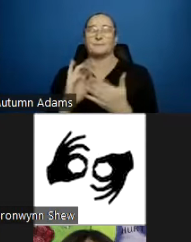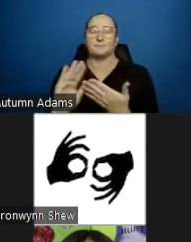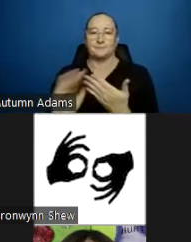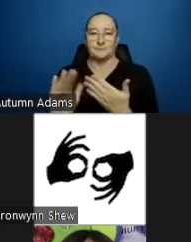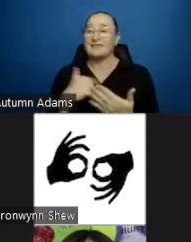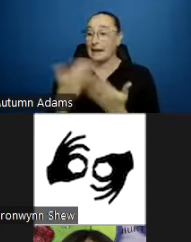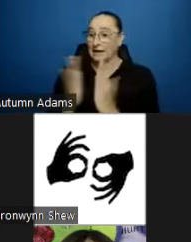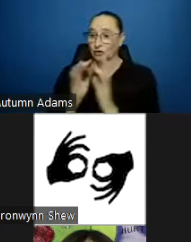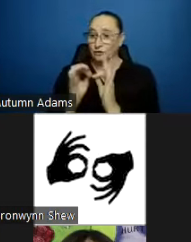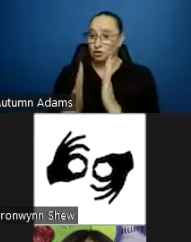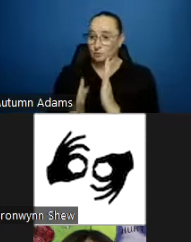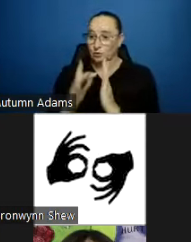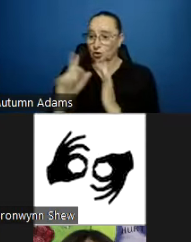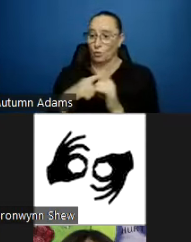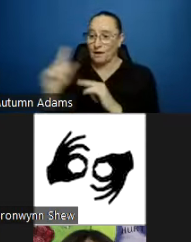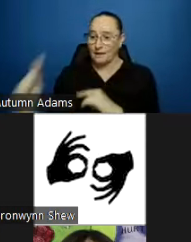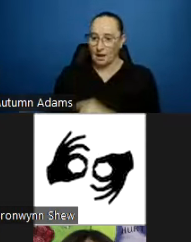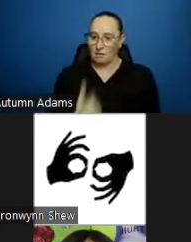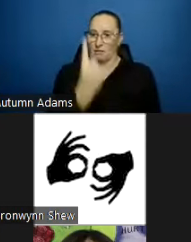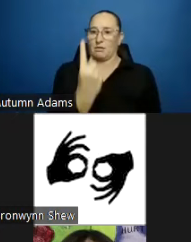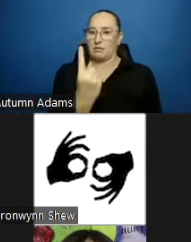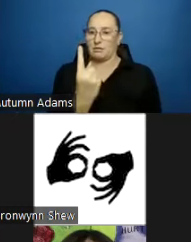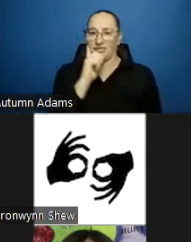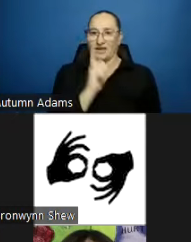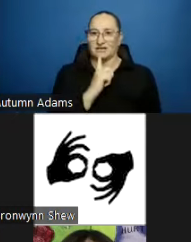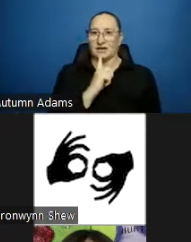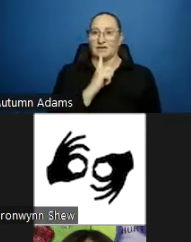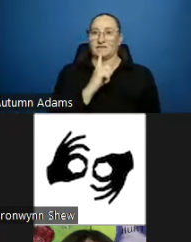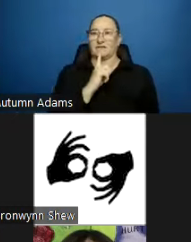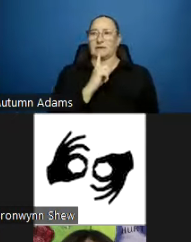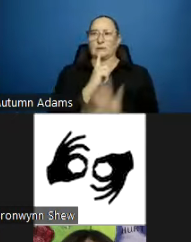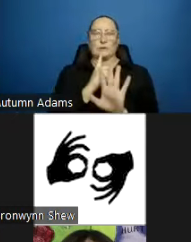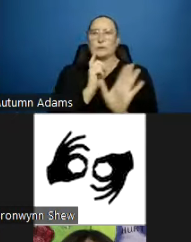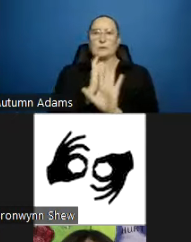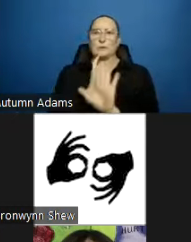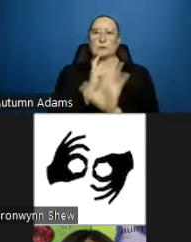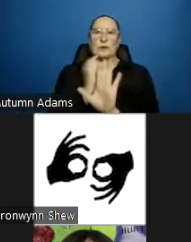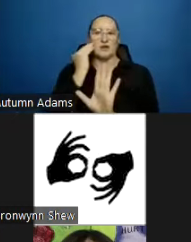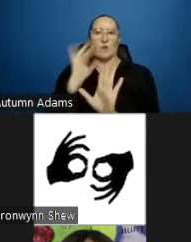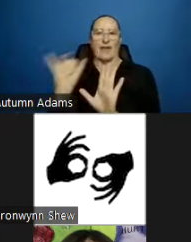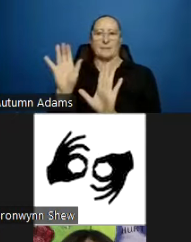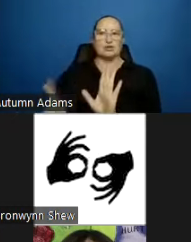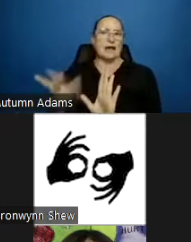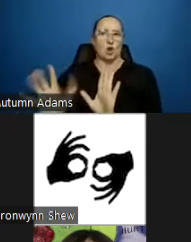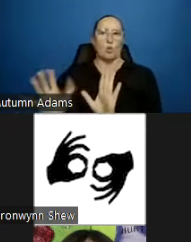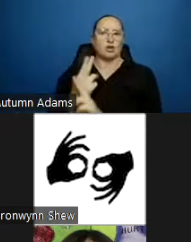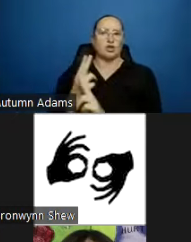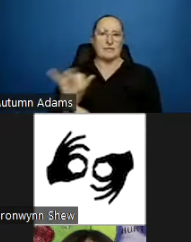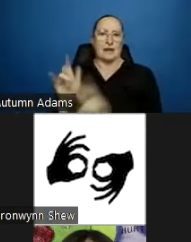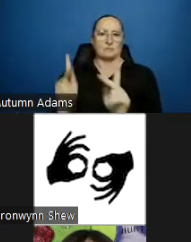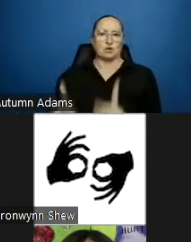the interpreter arrives, the deaf survivor could say, oh my gosh, no, I know this person, I don't want to use this person. Then